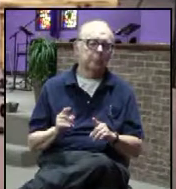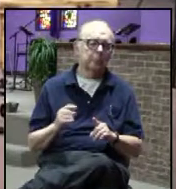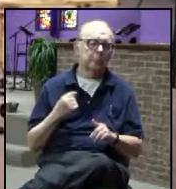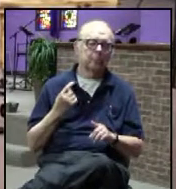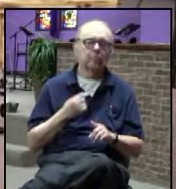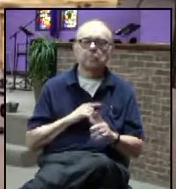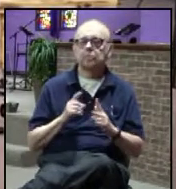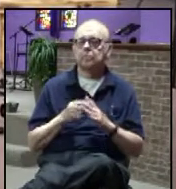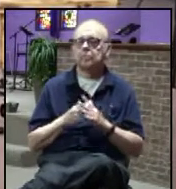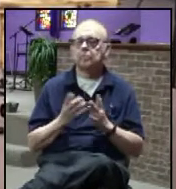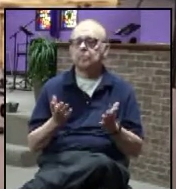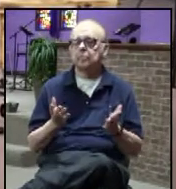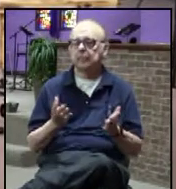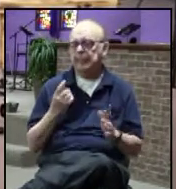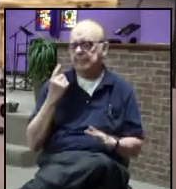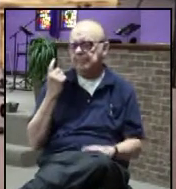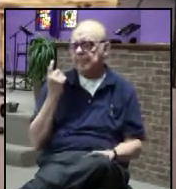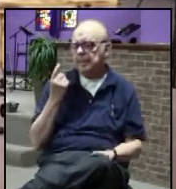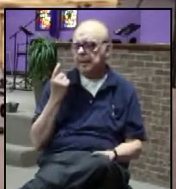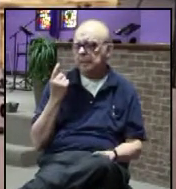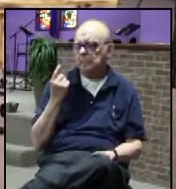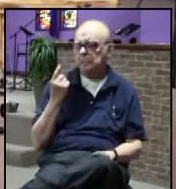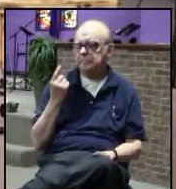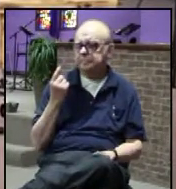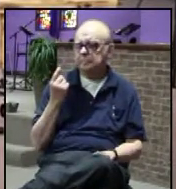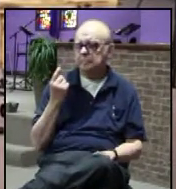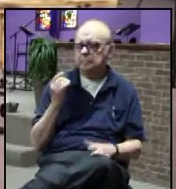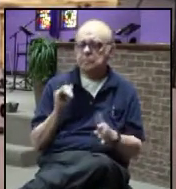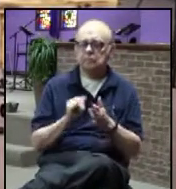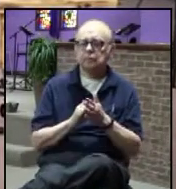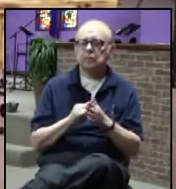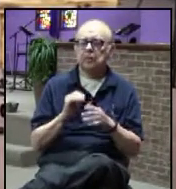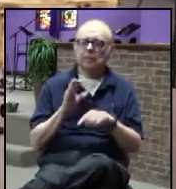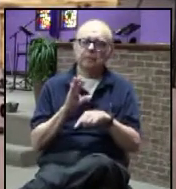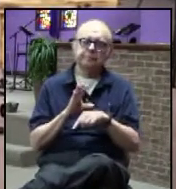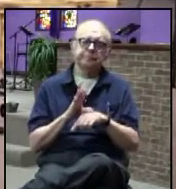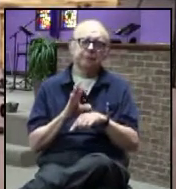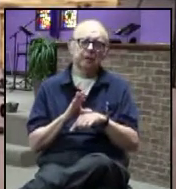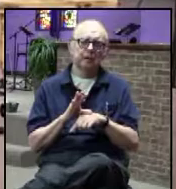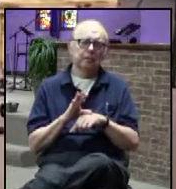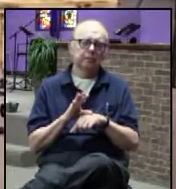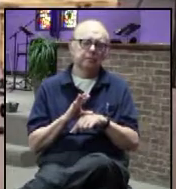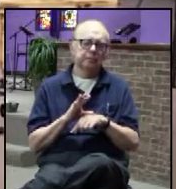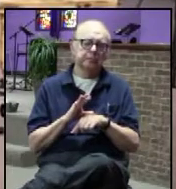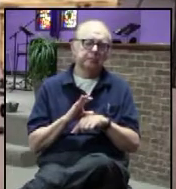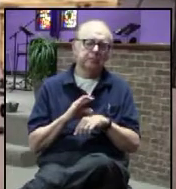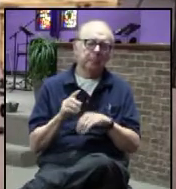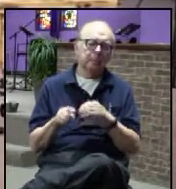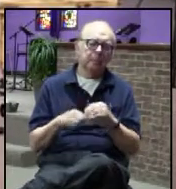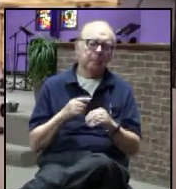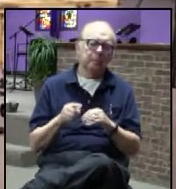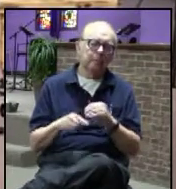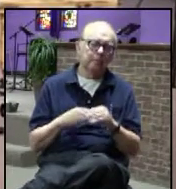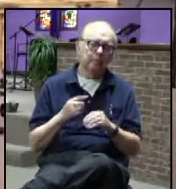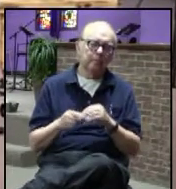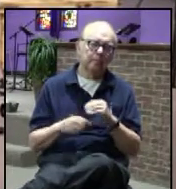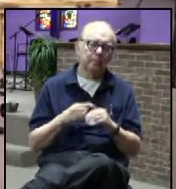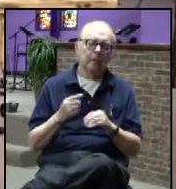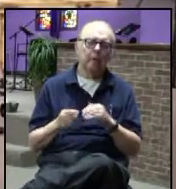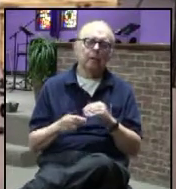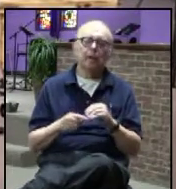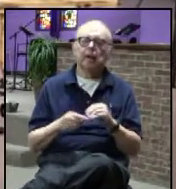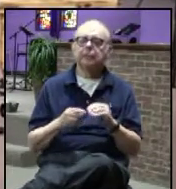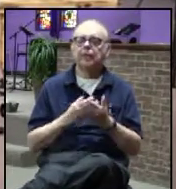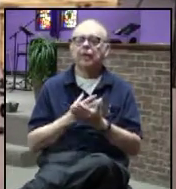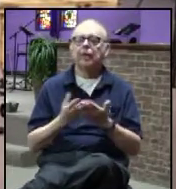we begin to think that the church is all about lawns and curriculum,